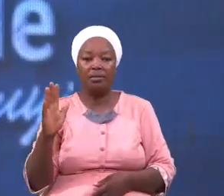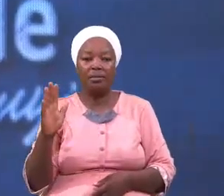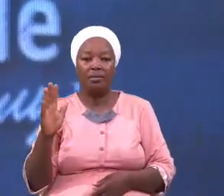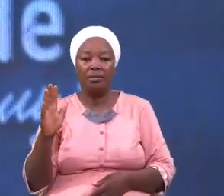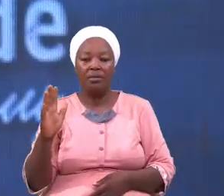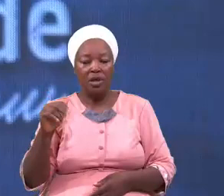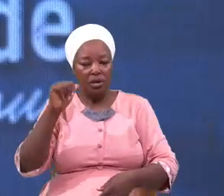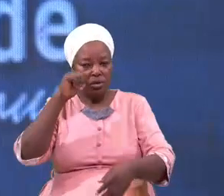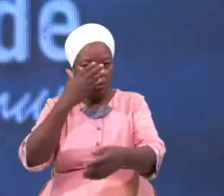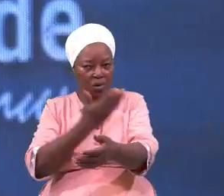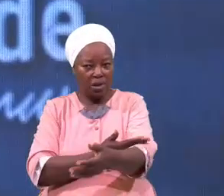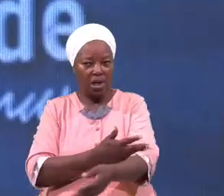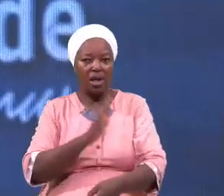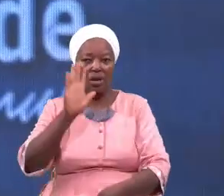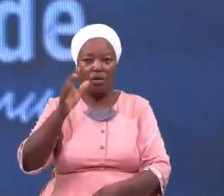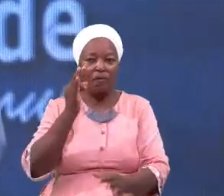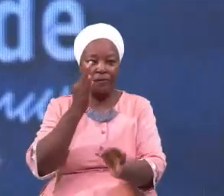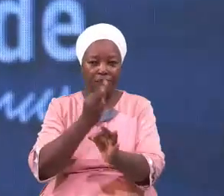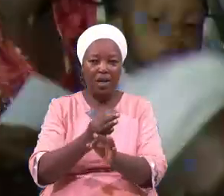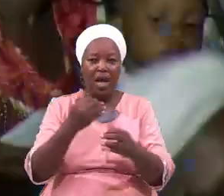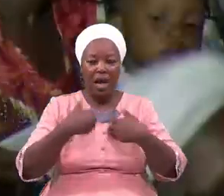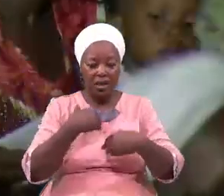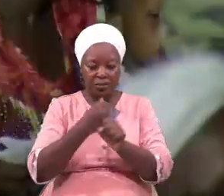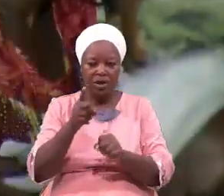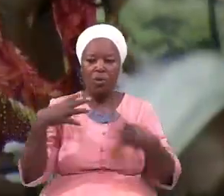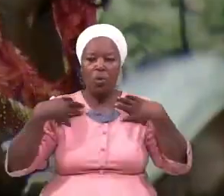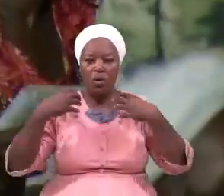daughter, thy faith has made thee whole.